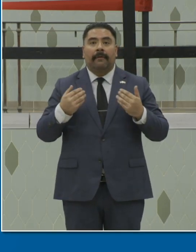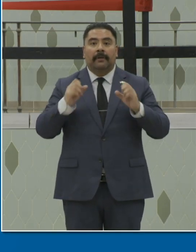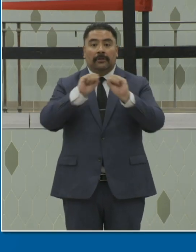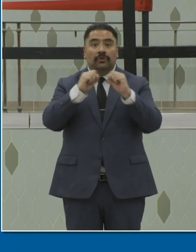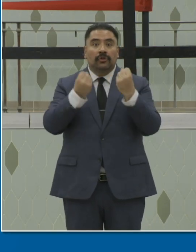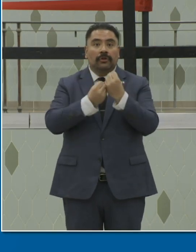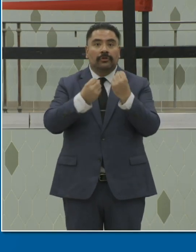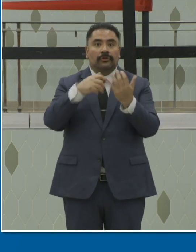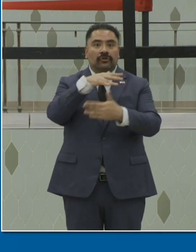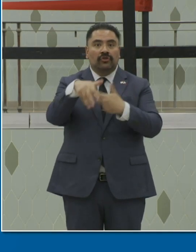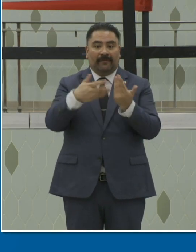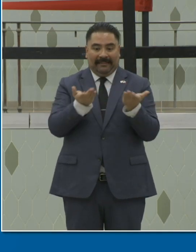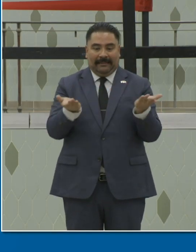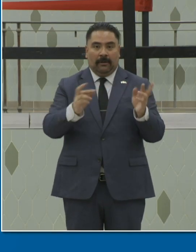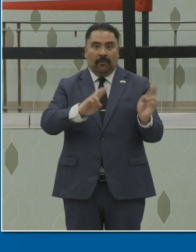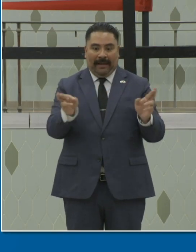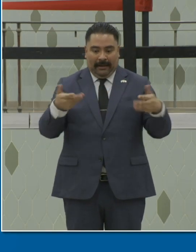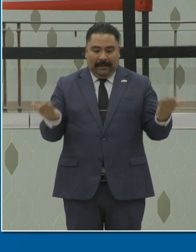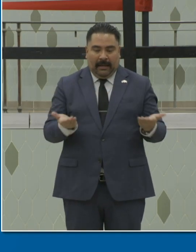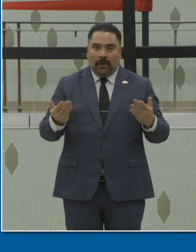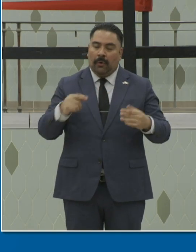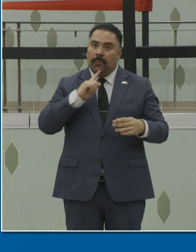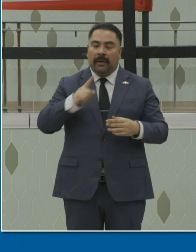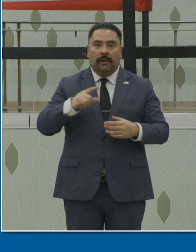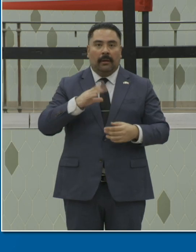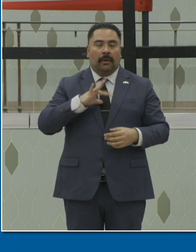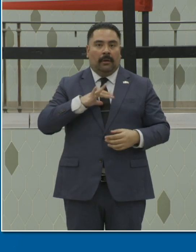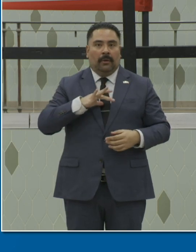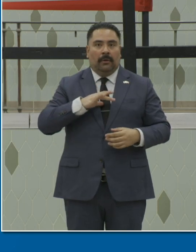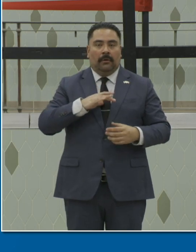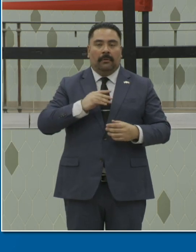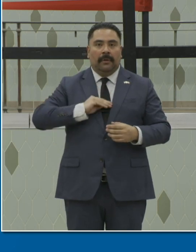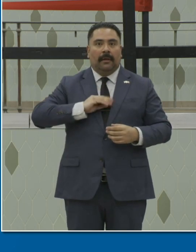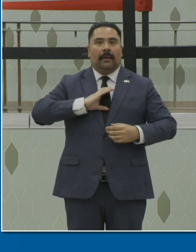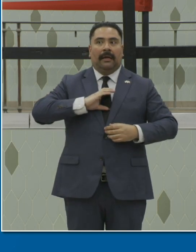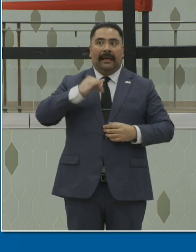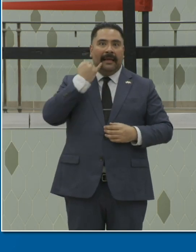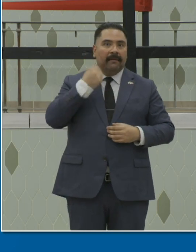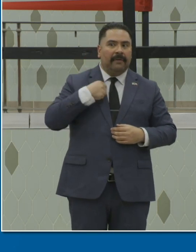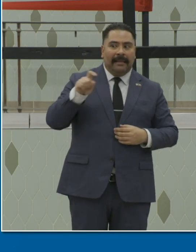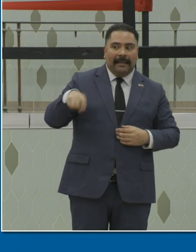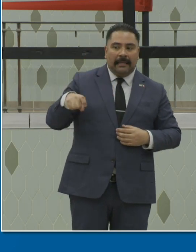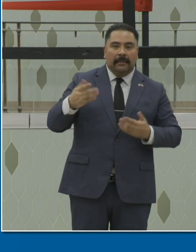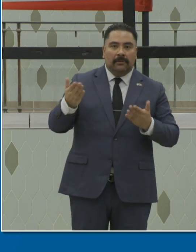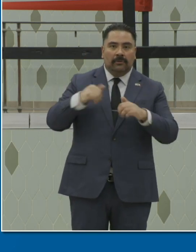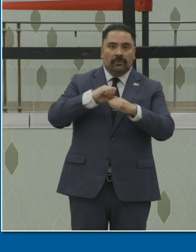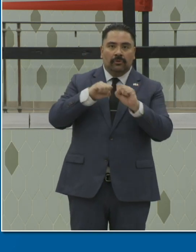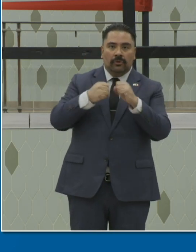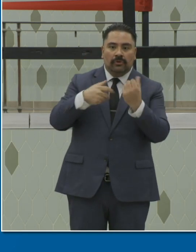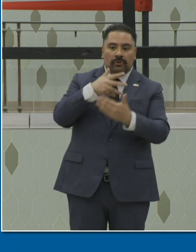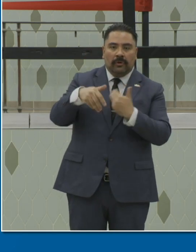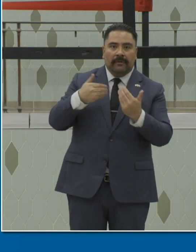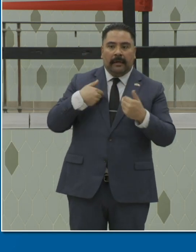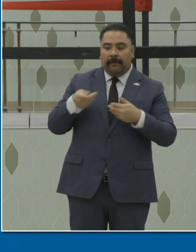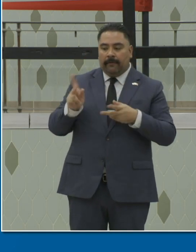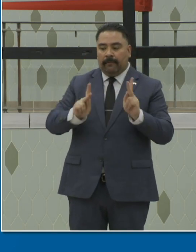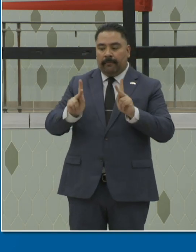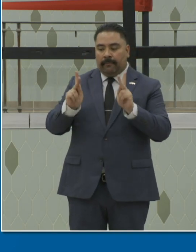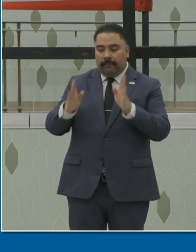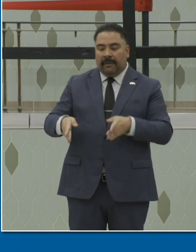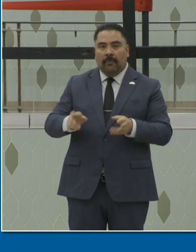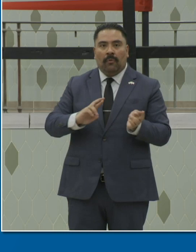social services on site is very convenient, and it's reassuring to know that if we need it, there's people there that we can talk to.